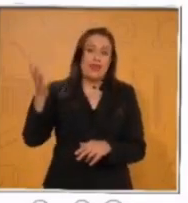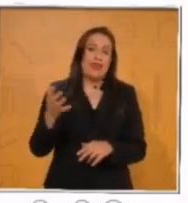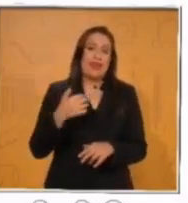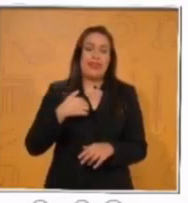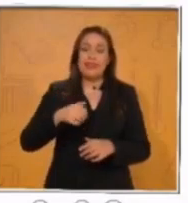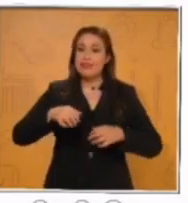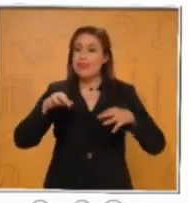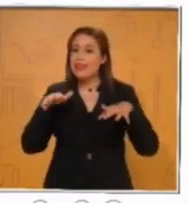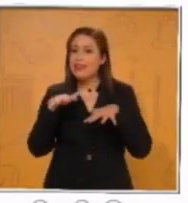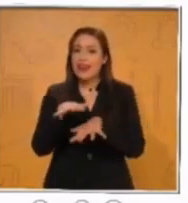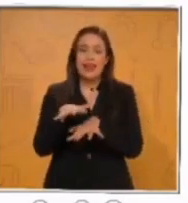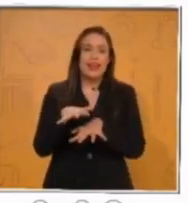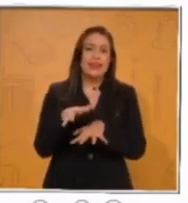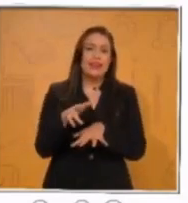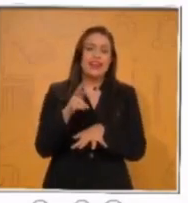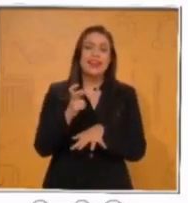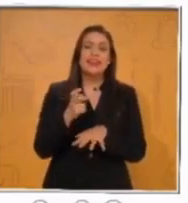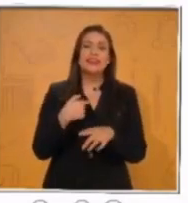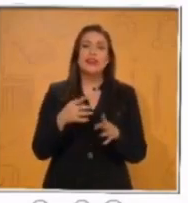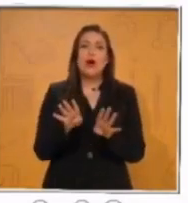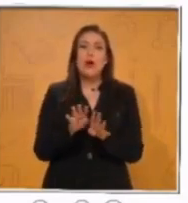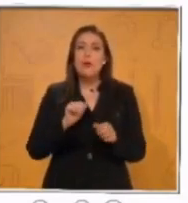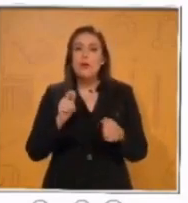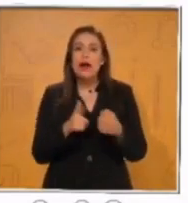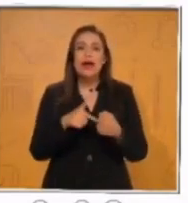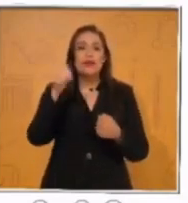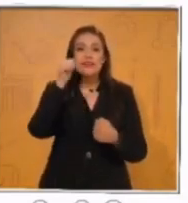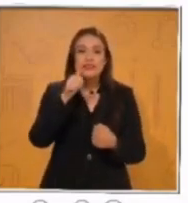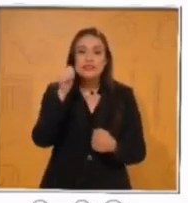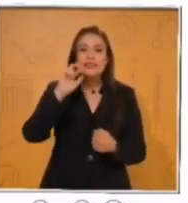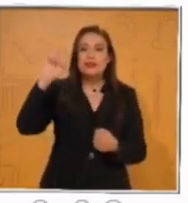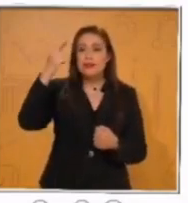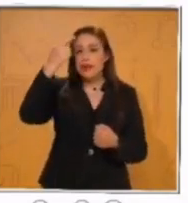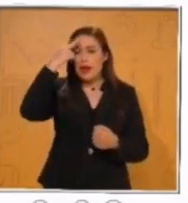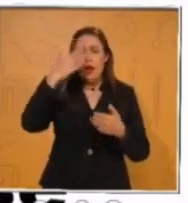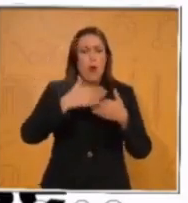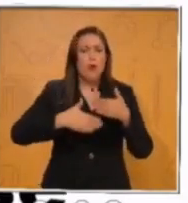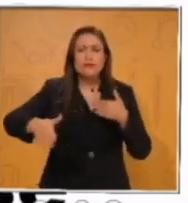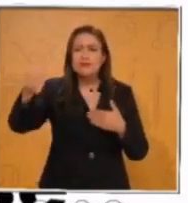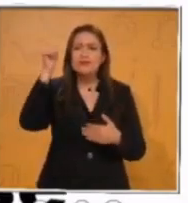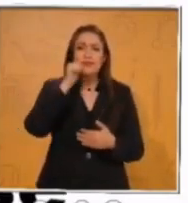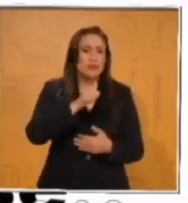memory forever, something that you will remember forever.